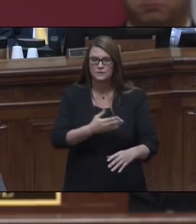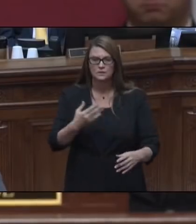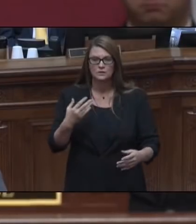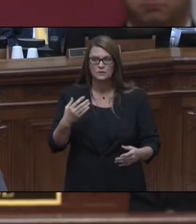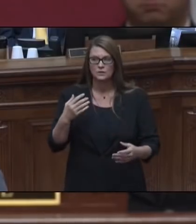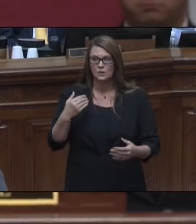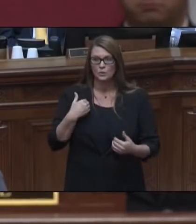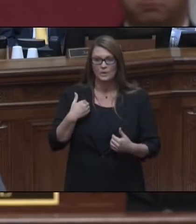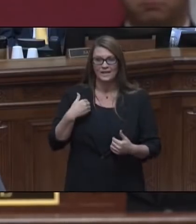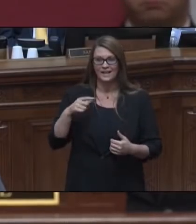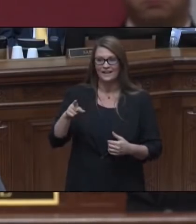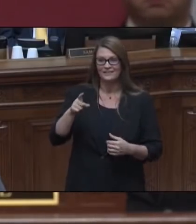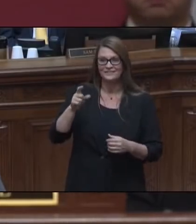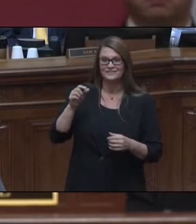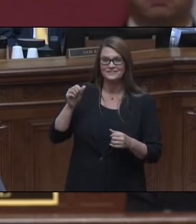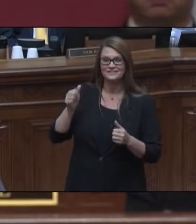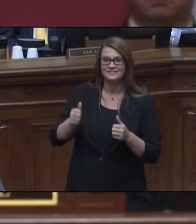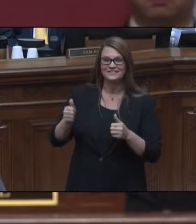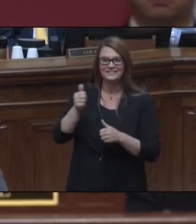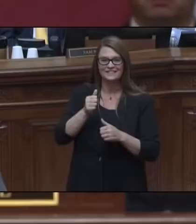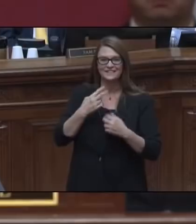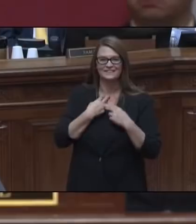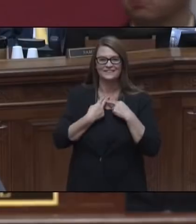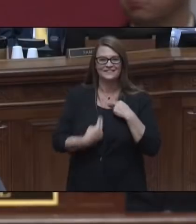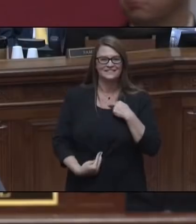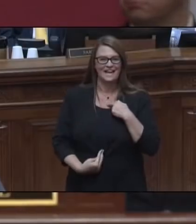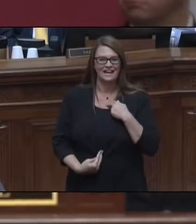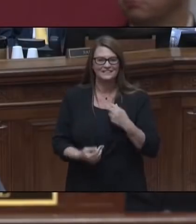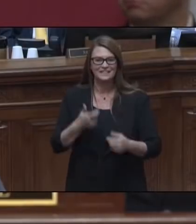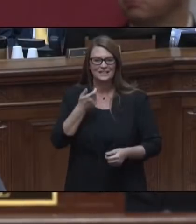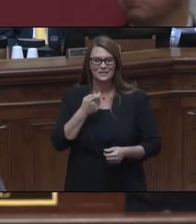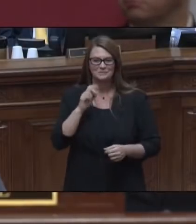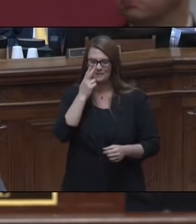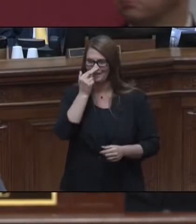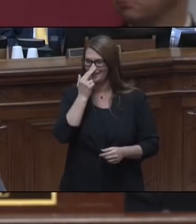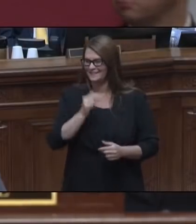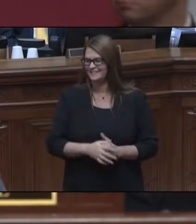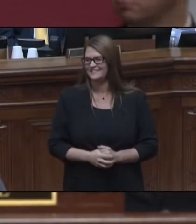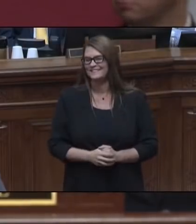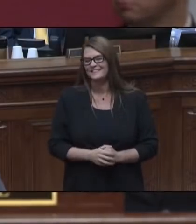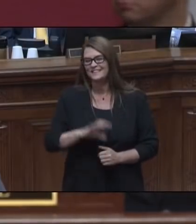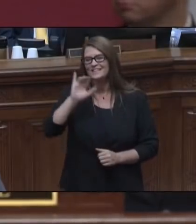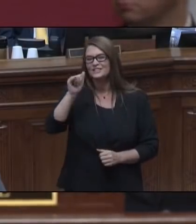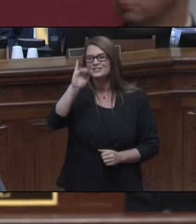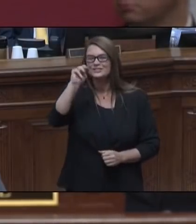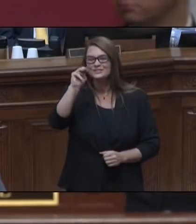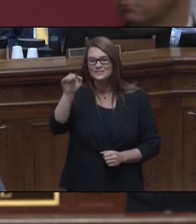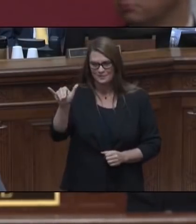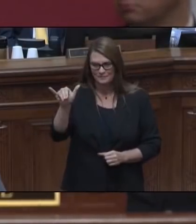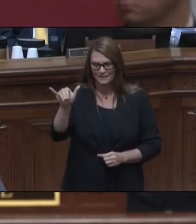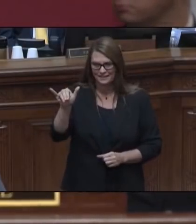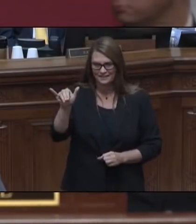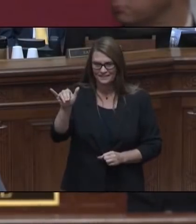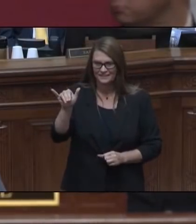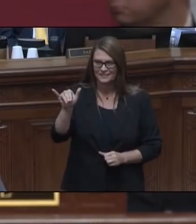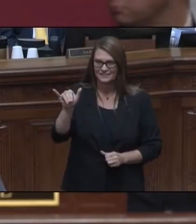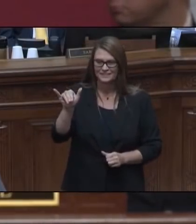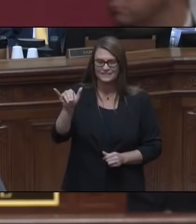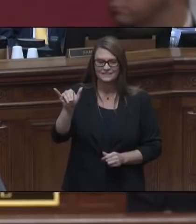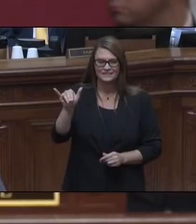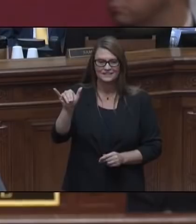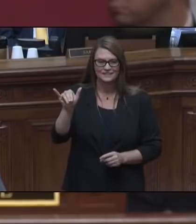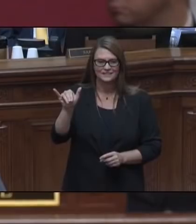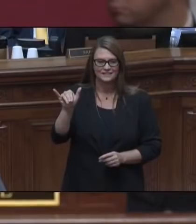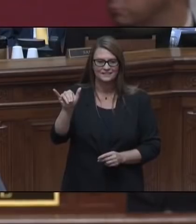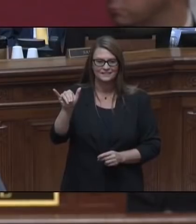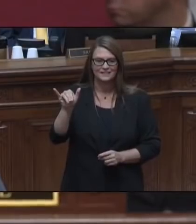Jimmy Risson with us tonight. Like I said, he wears his tie a little unusual. But Jimmy, prior to Jimmy